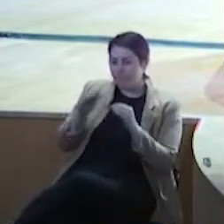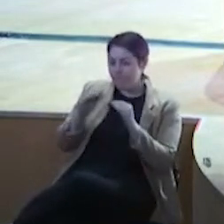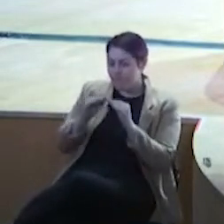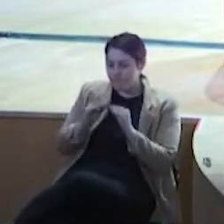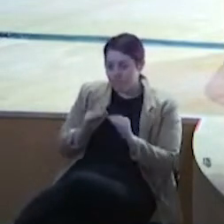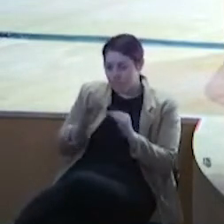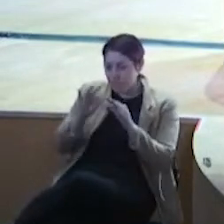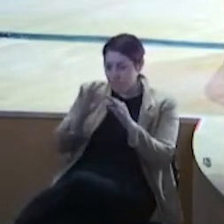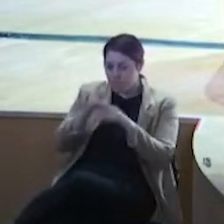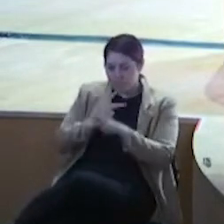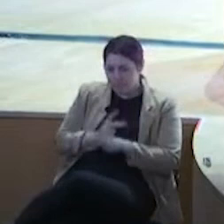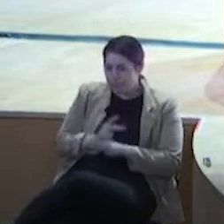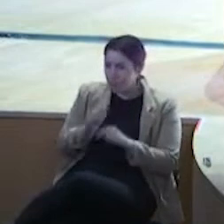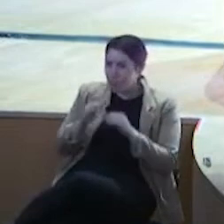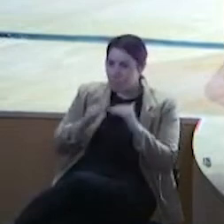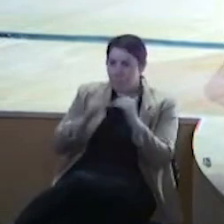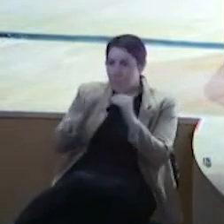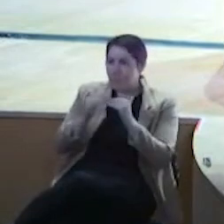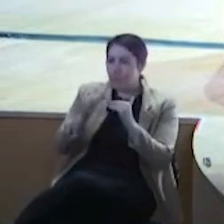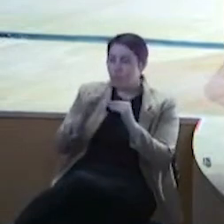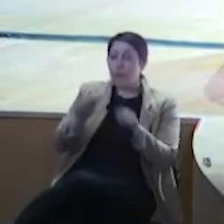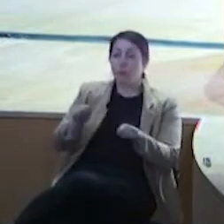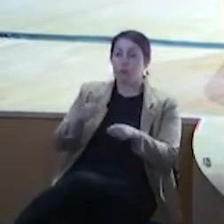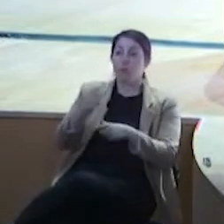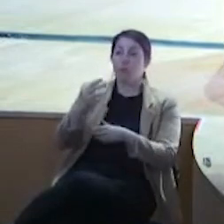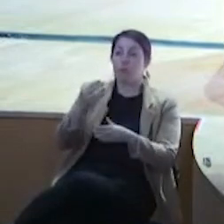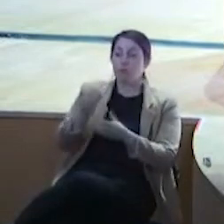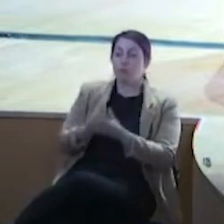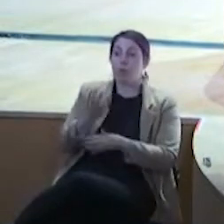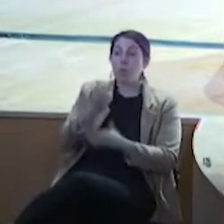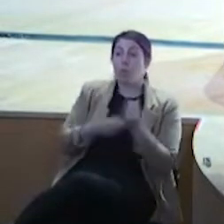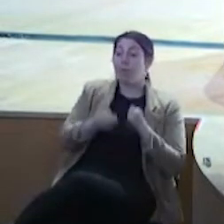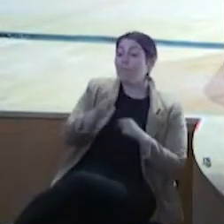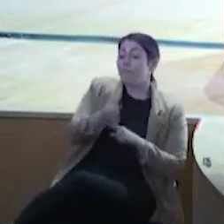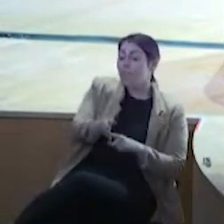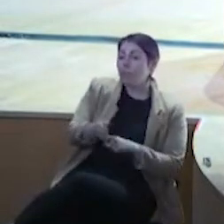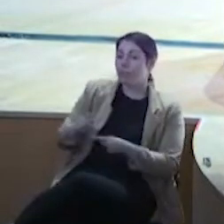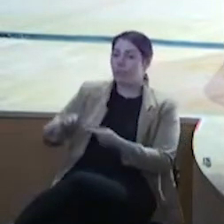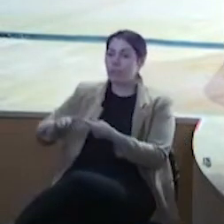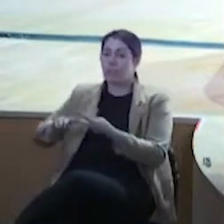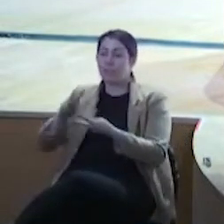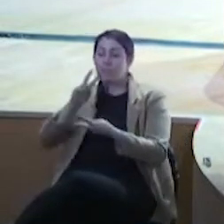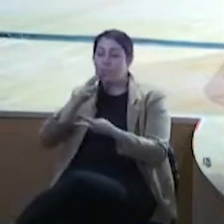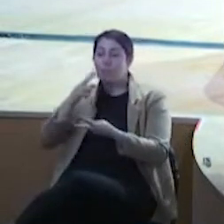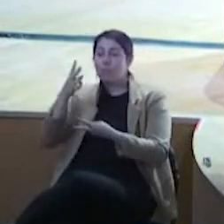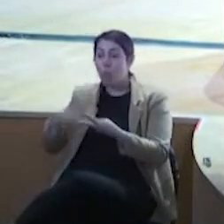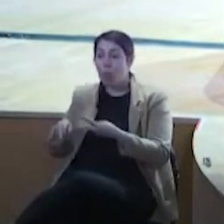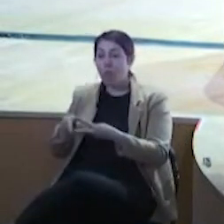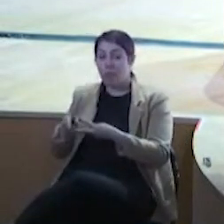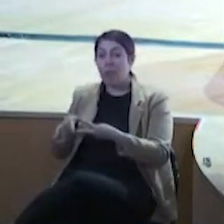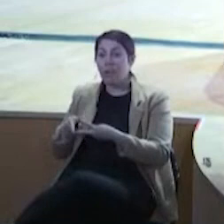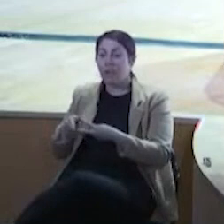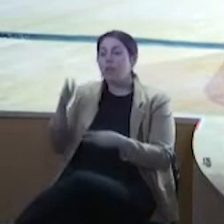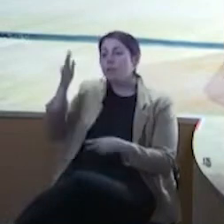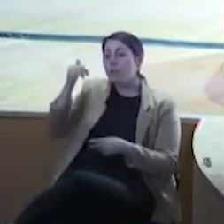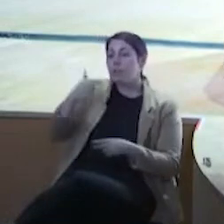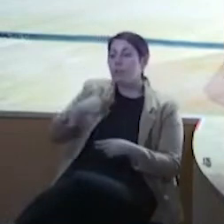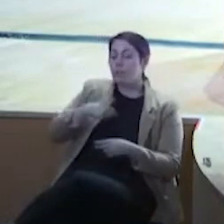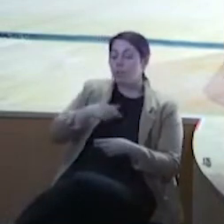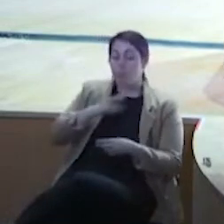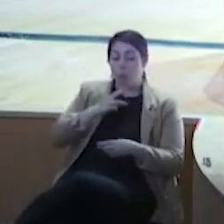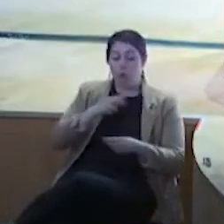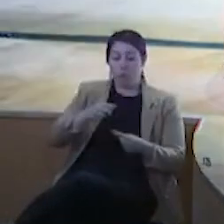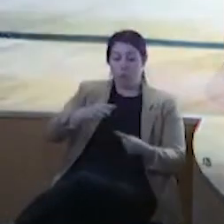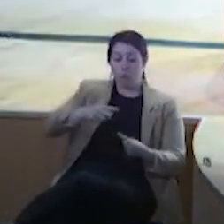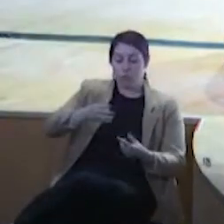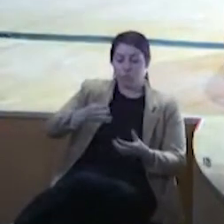allow for growing both fish and produce. And due to the fact that we recirculate the